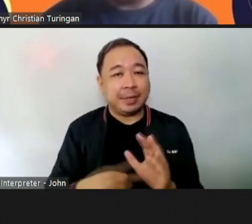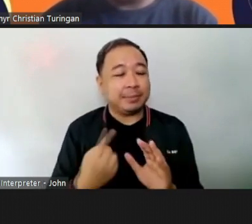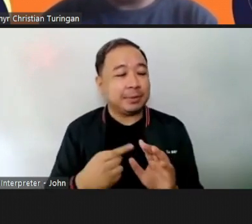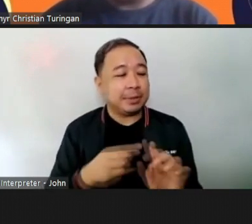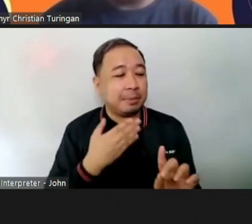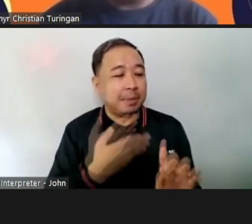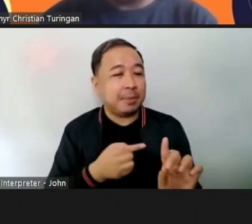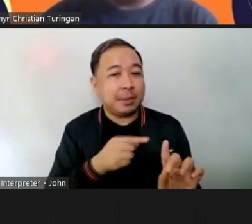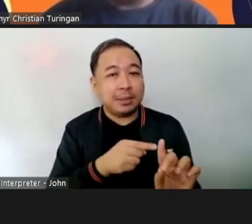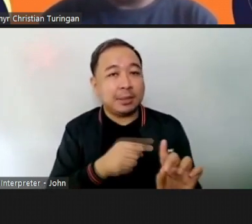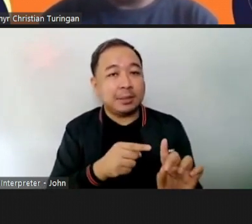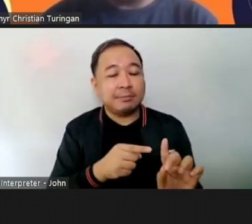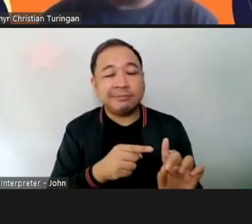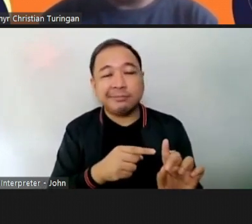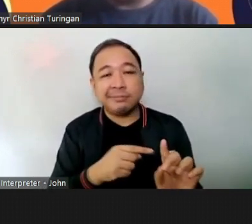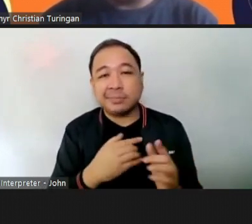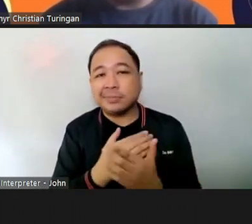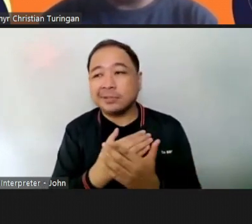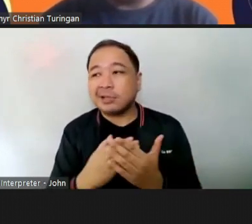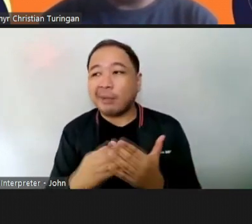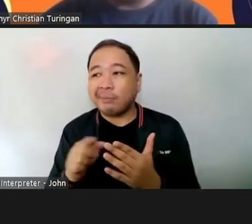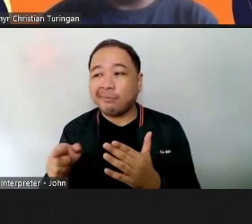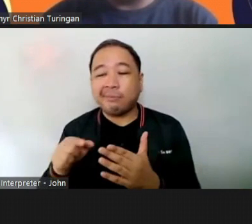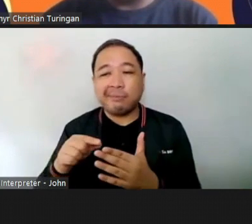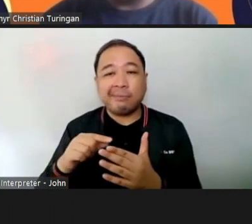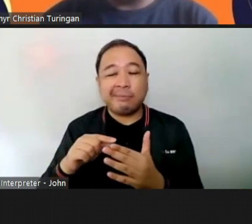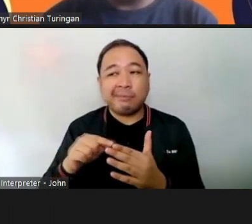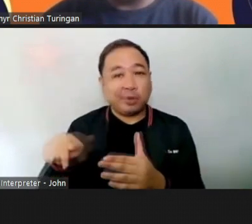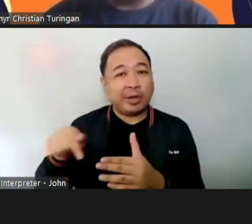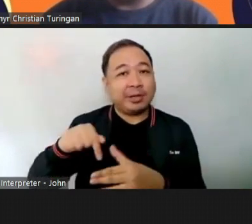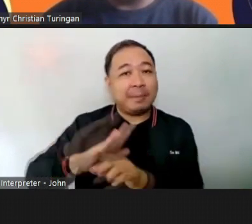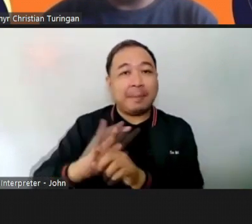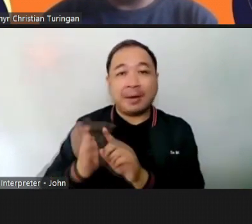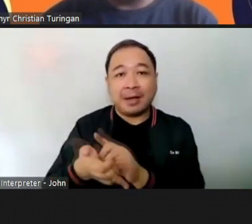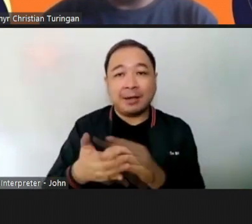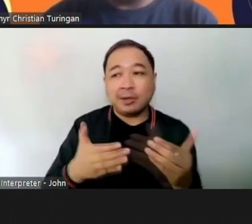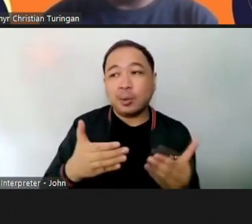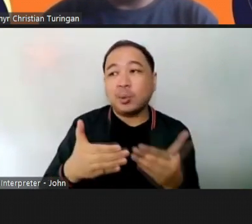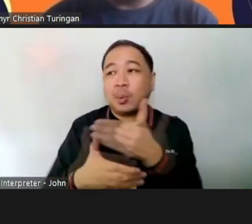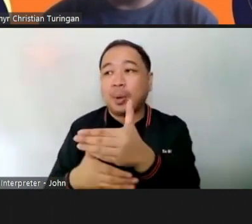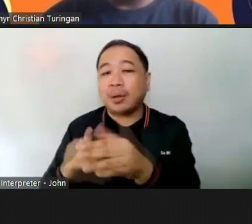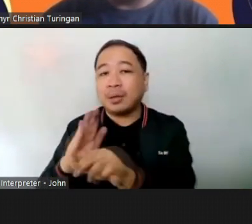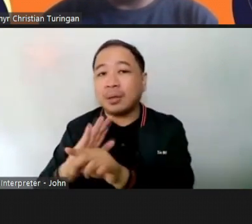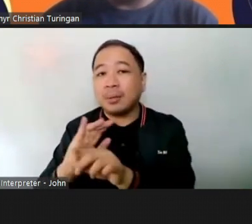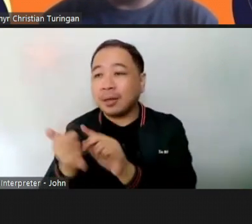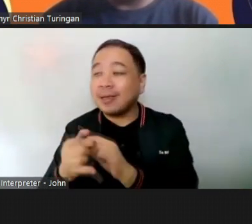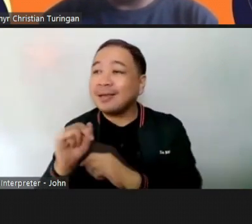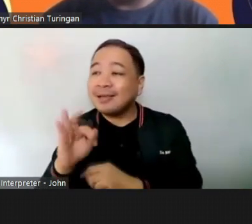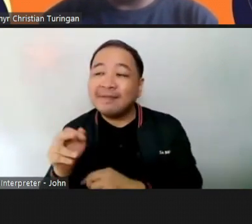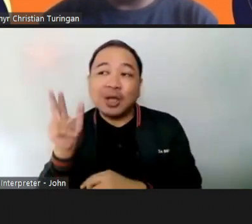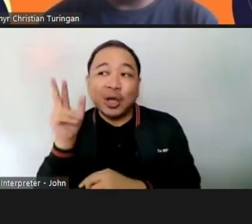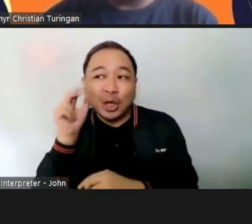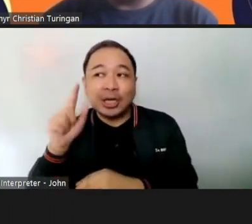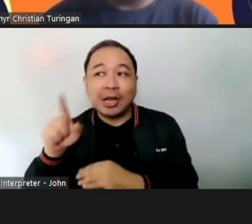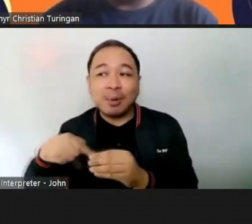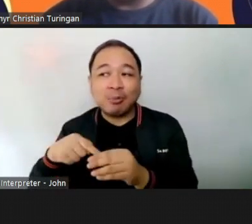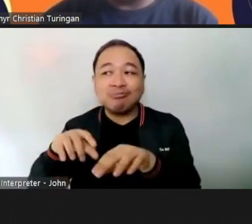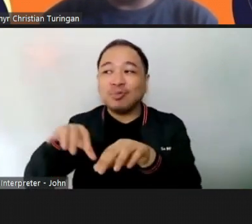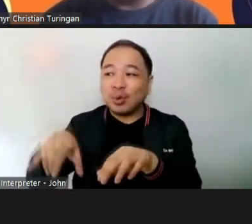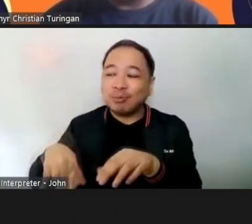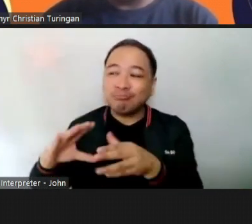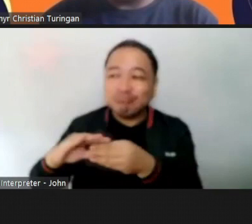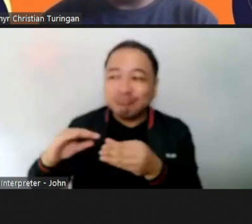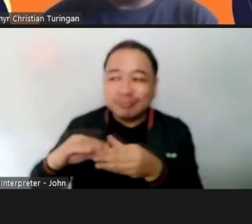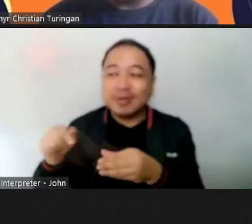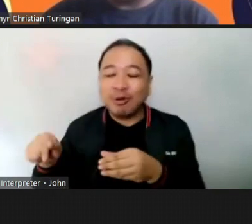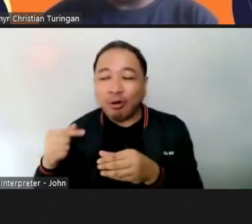yung mga ibang miyembro ng barangay, pupunta lang sa barangay pag nakabalita na mula sa kapitbahay, di ba? Na, uy, may proyekto yung barangay, punta kayo